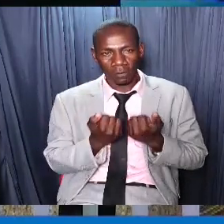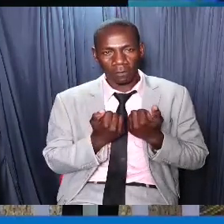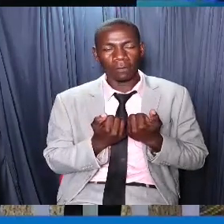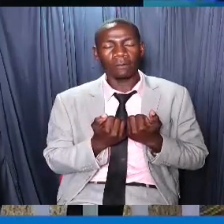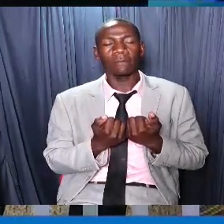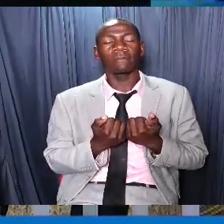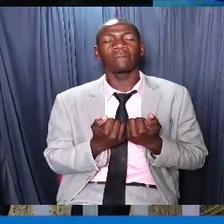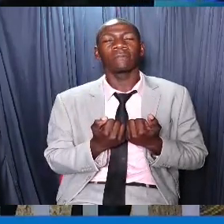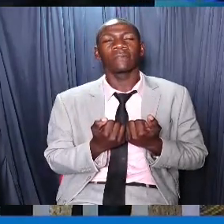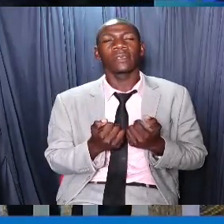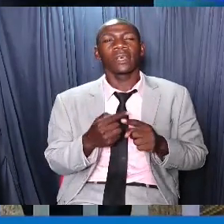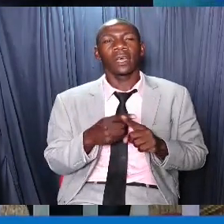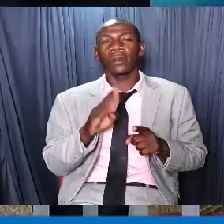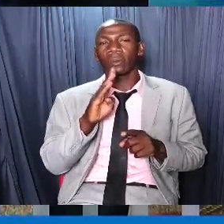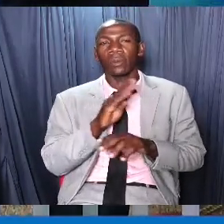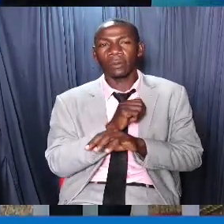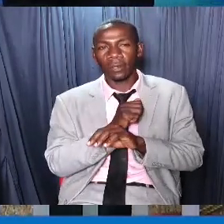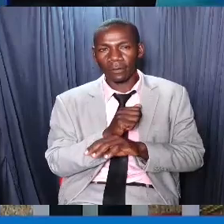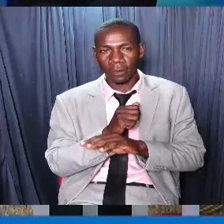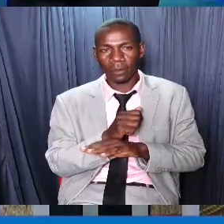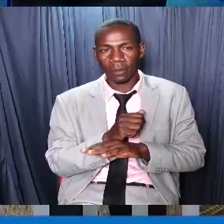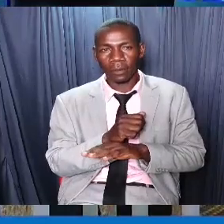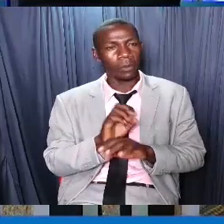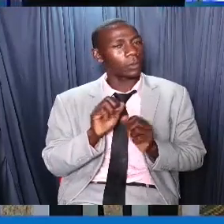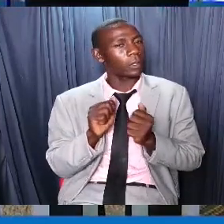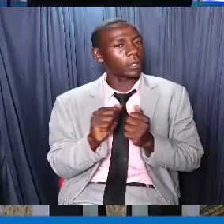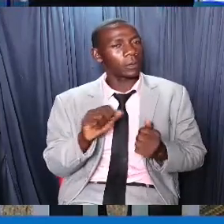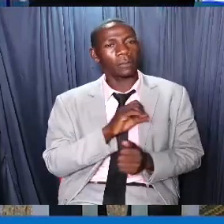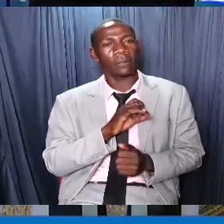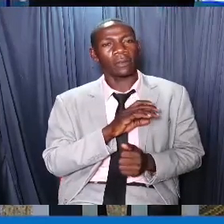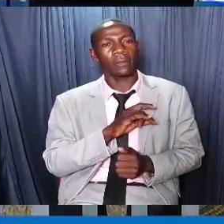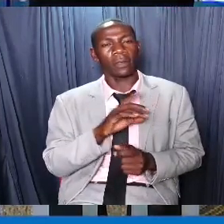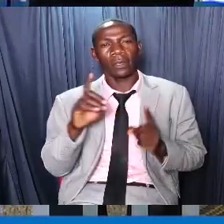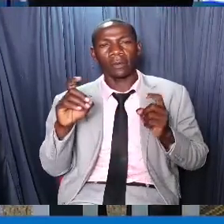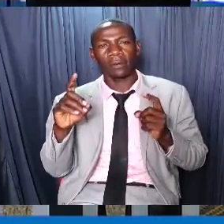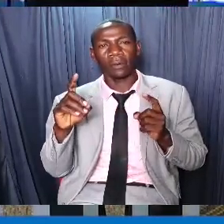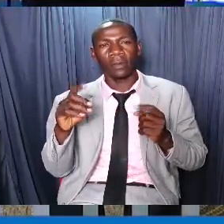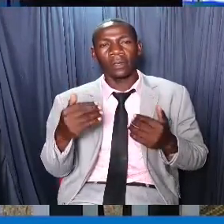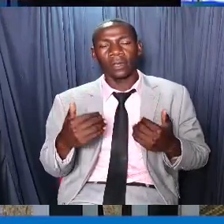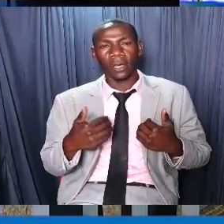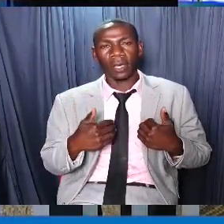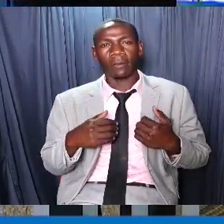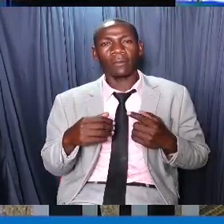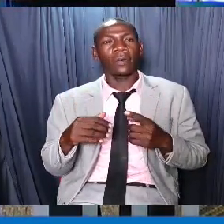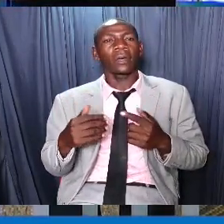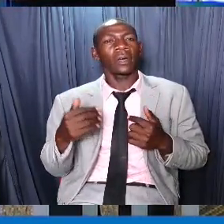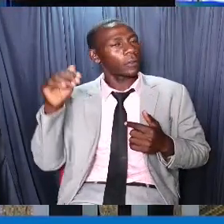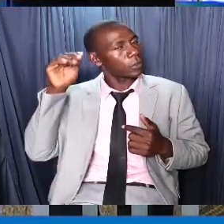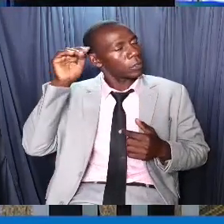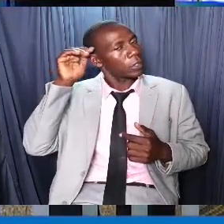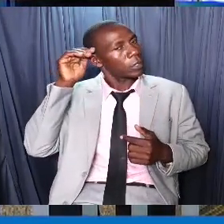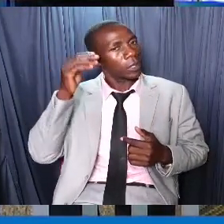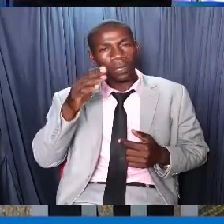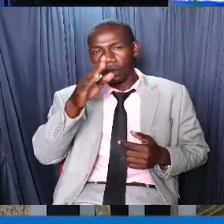safe. Naye atatulia, and he shall be settled, bila kuogopa mabaya. Without any fear of evil. Ndio ukiwa na njaa ya kusikiliza. Come hungry to listen.